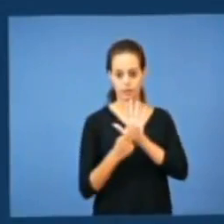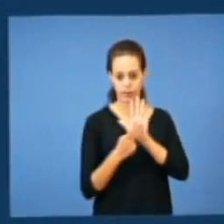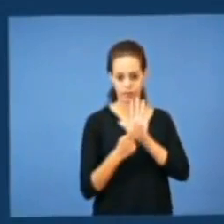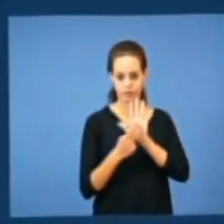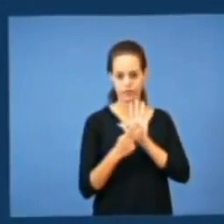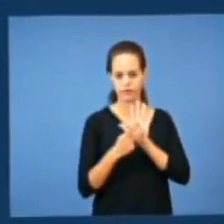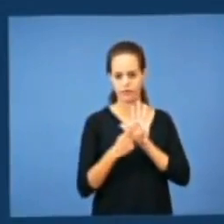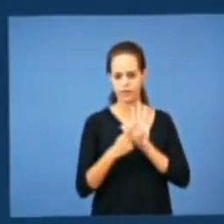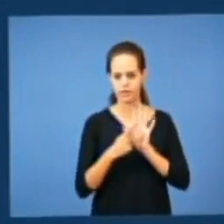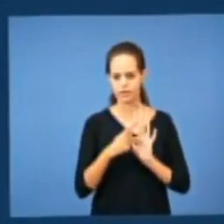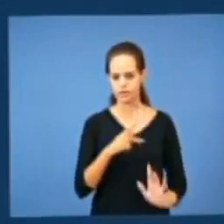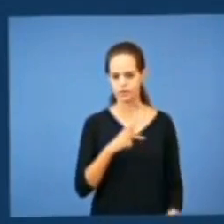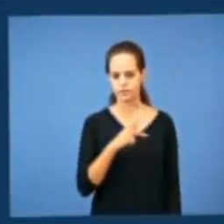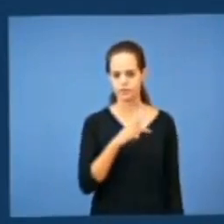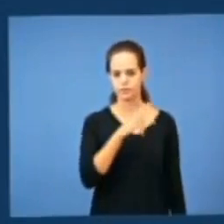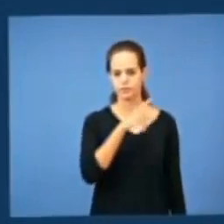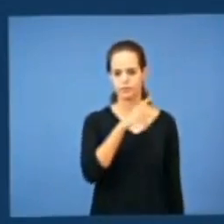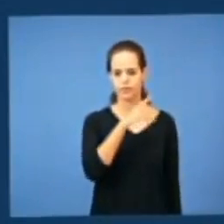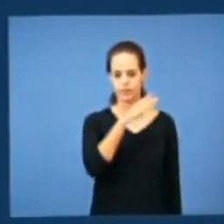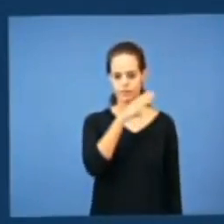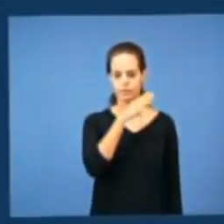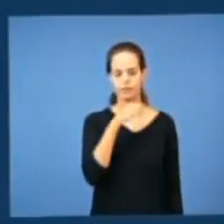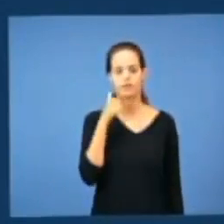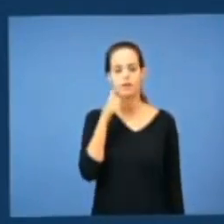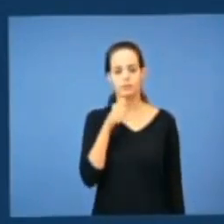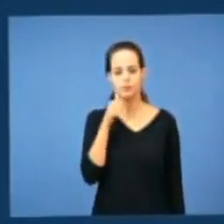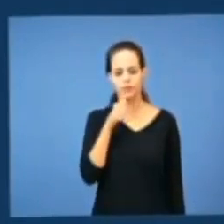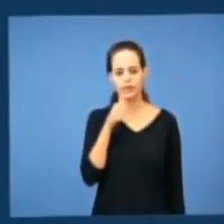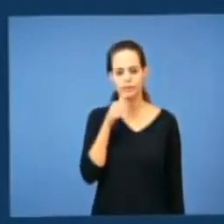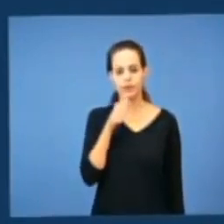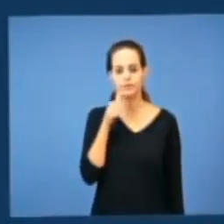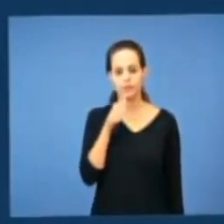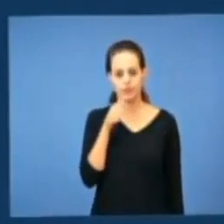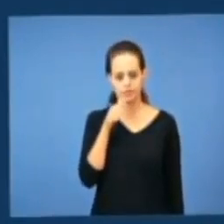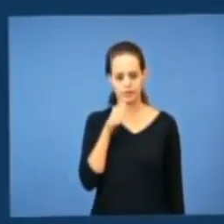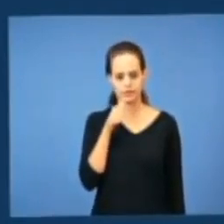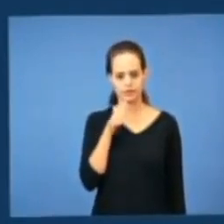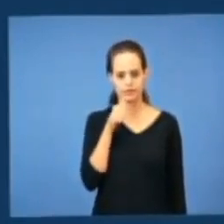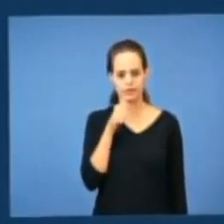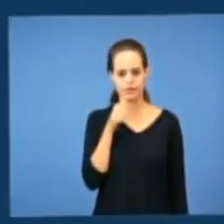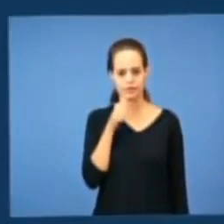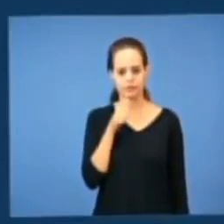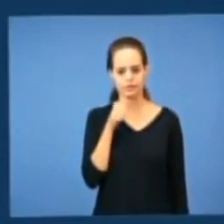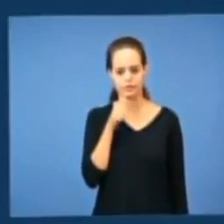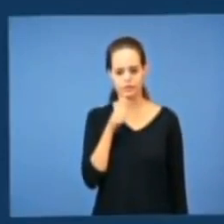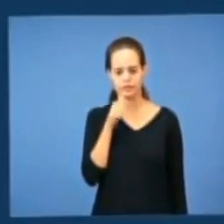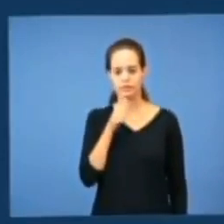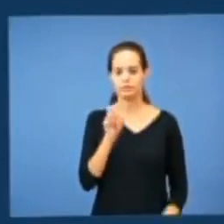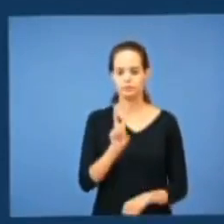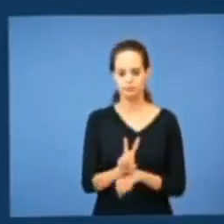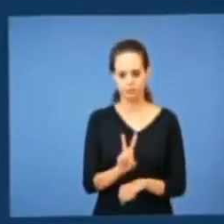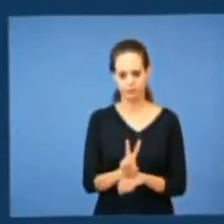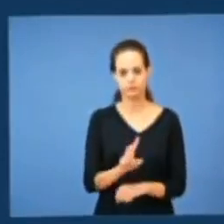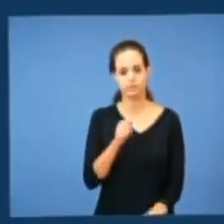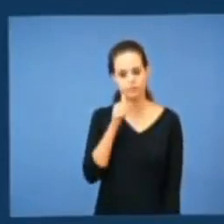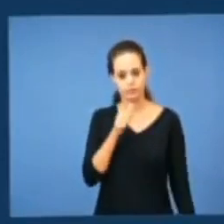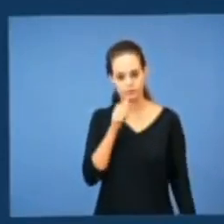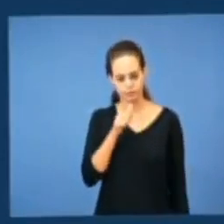the virgins, the wise and the foolish virgins. It's all here. Reference to the